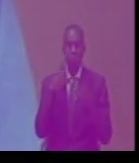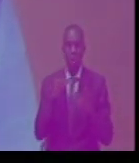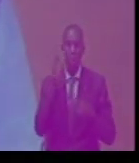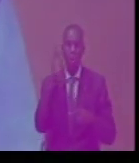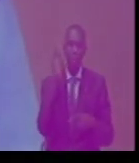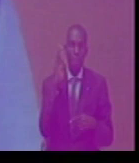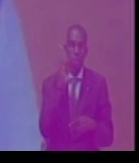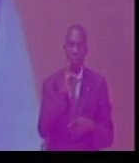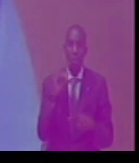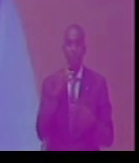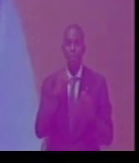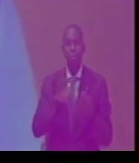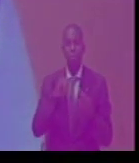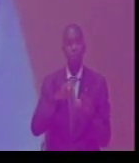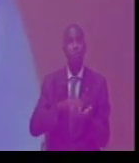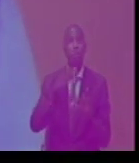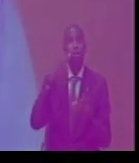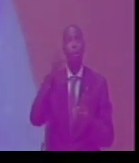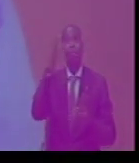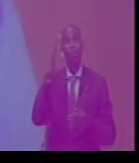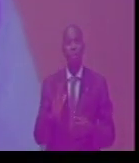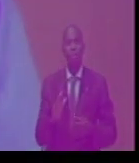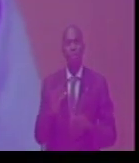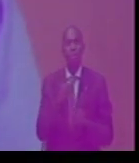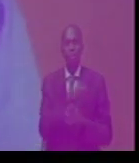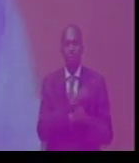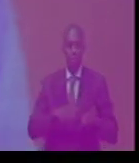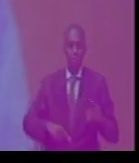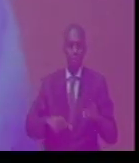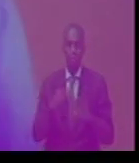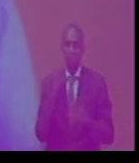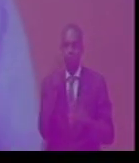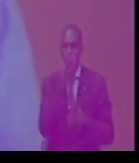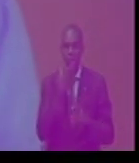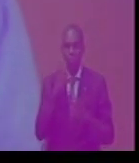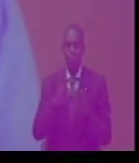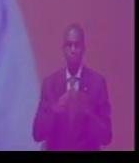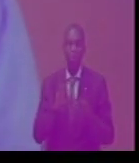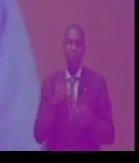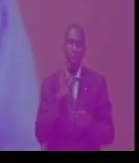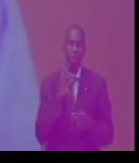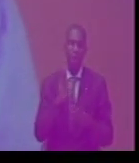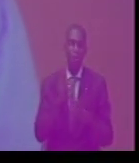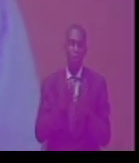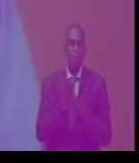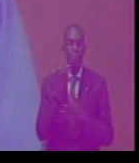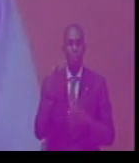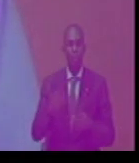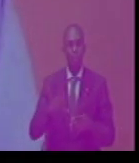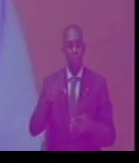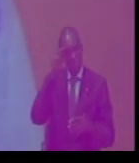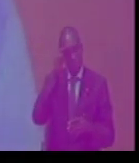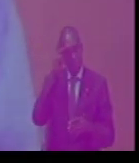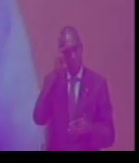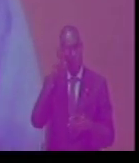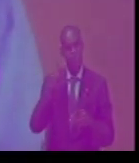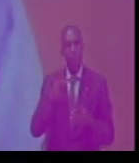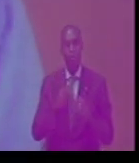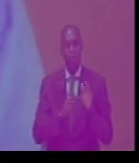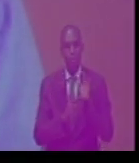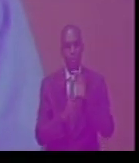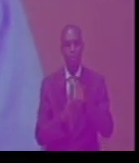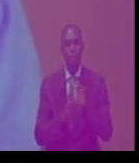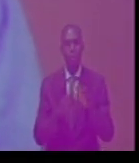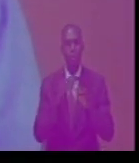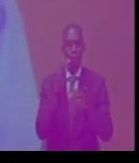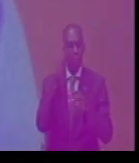listen. I was just listening to the message. And to the glory of God, God was ministering to me through the message